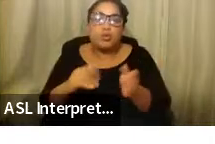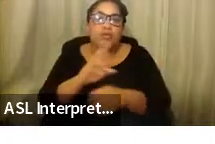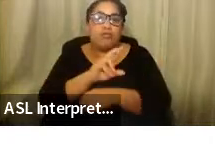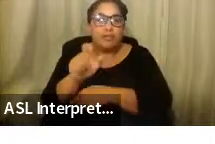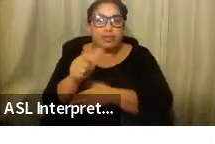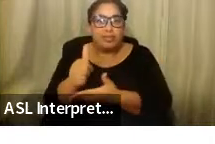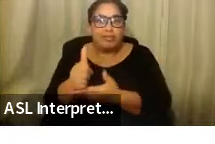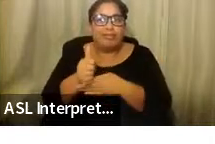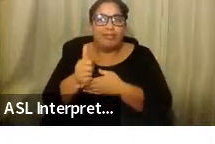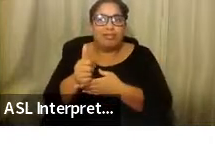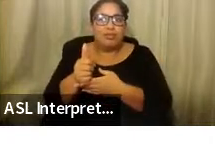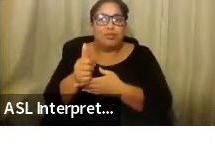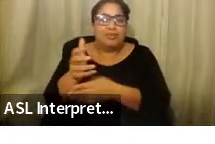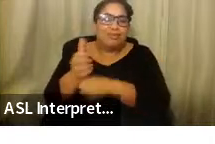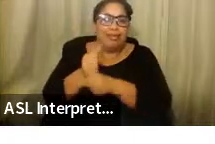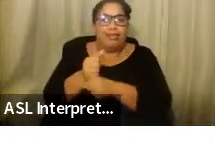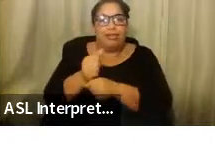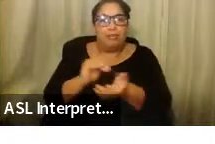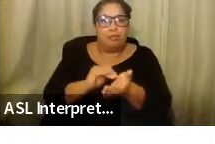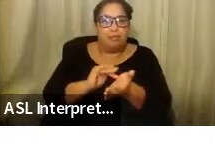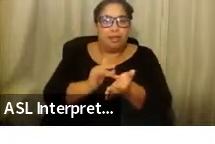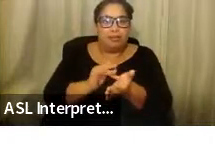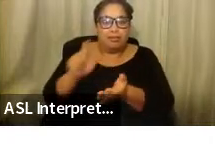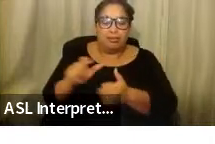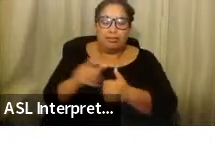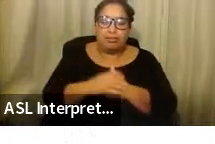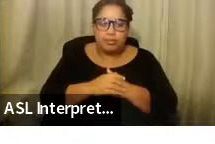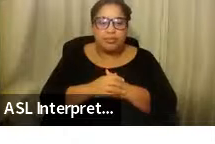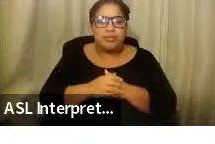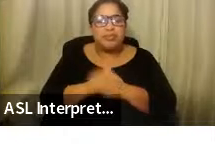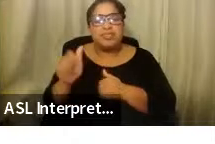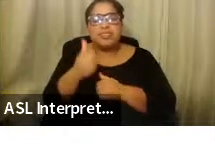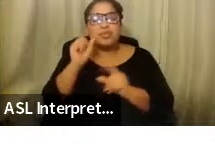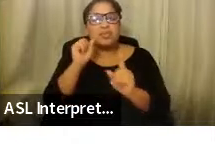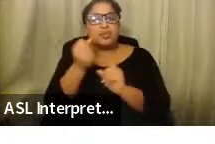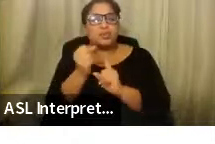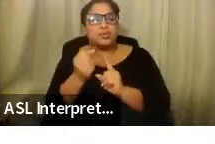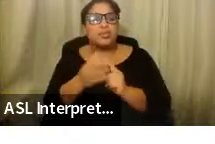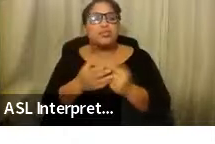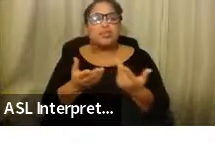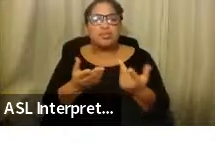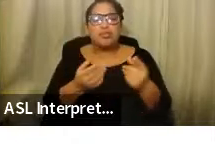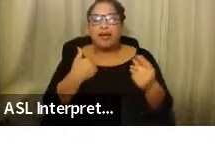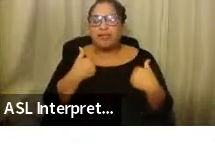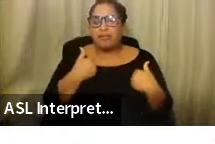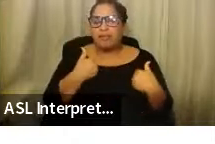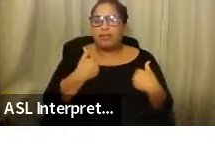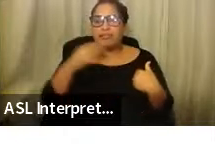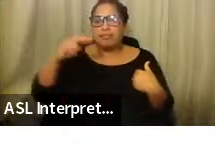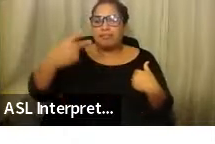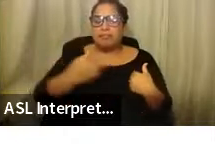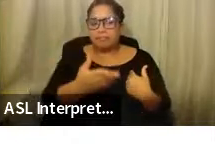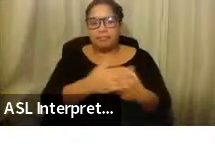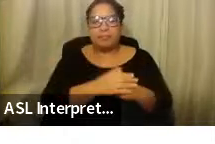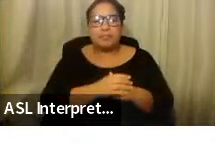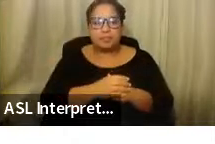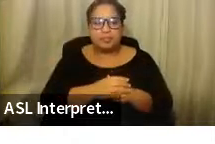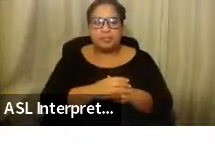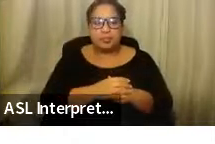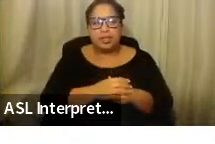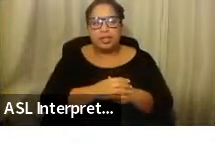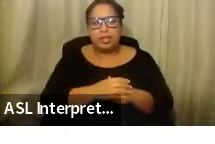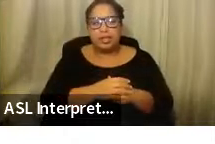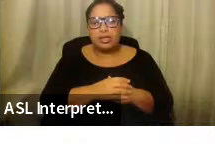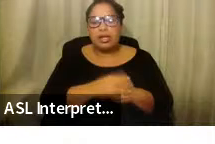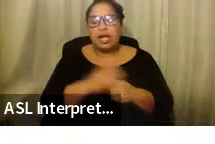another scenario as another example, and commonly what I saw just on my last shift, and